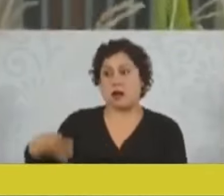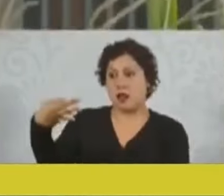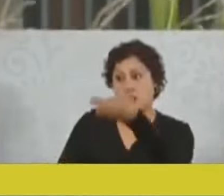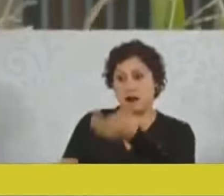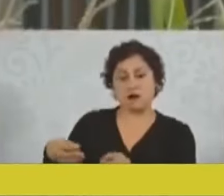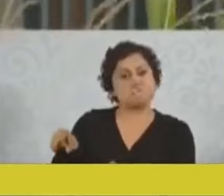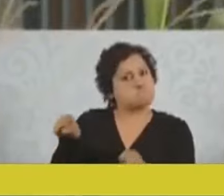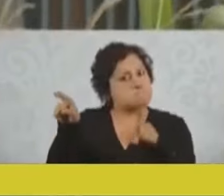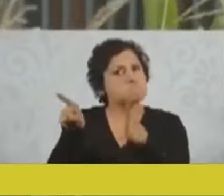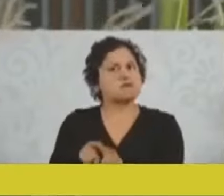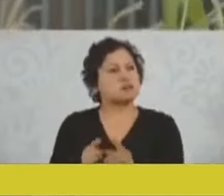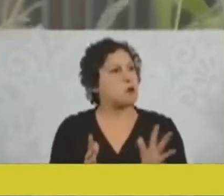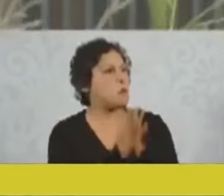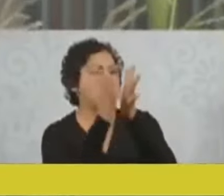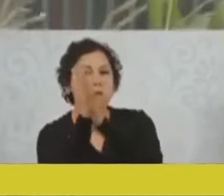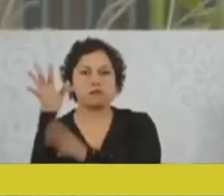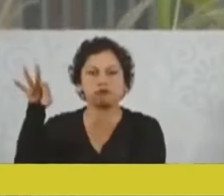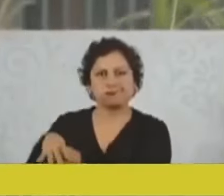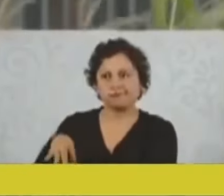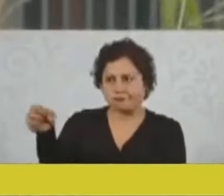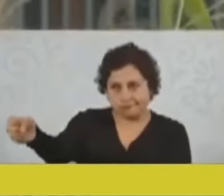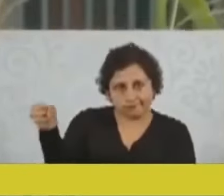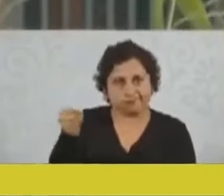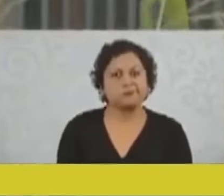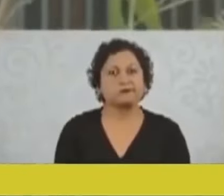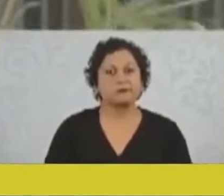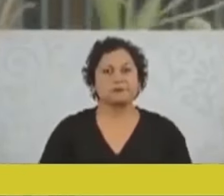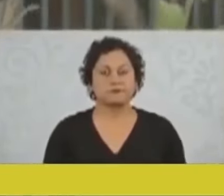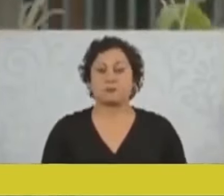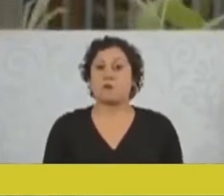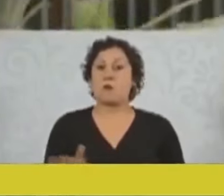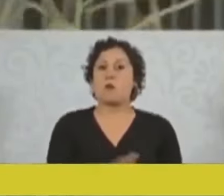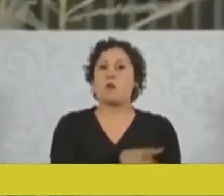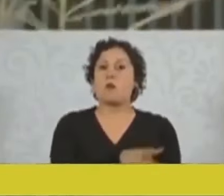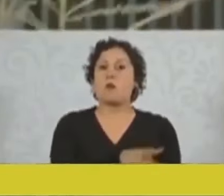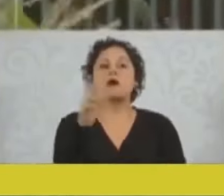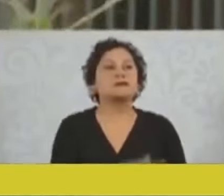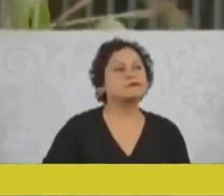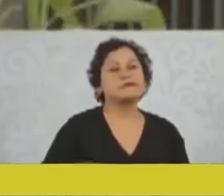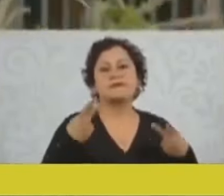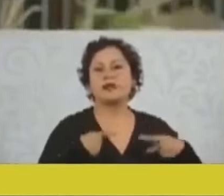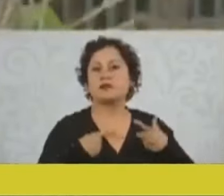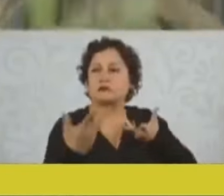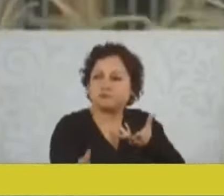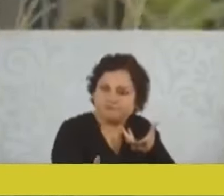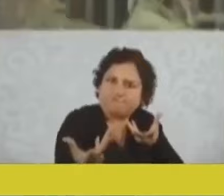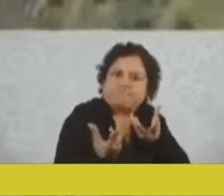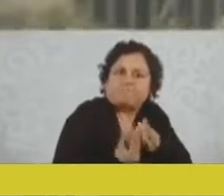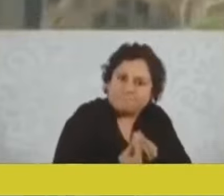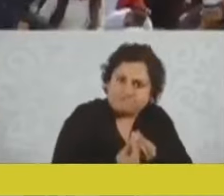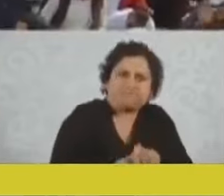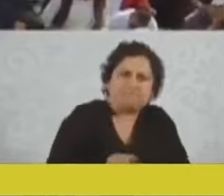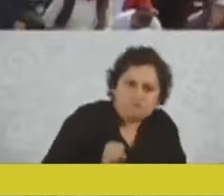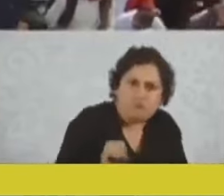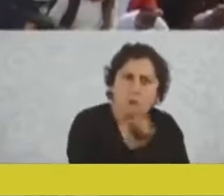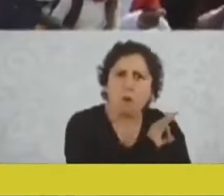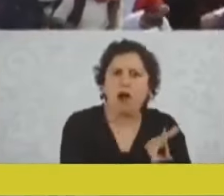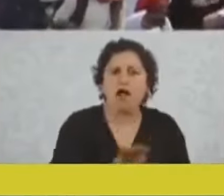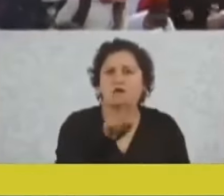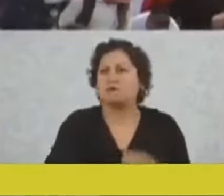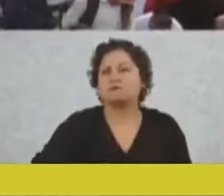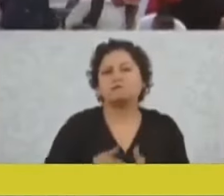Now is the time for judicial power to be elected democratically. Everything for the people, nothing without